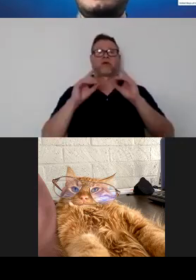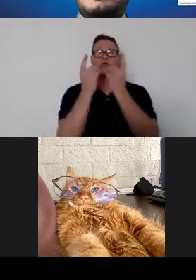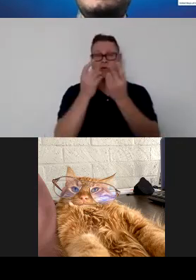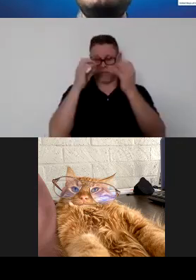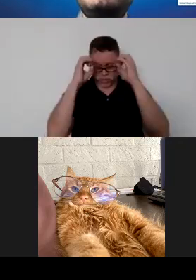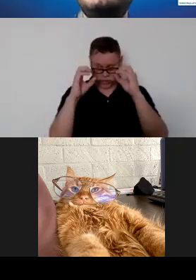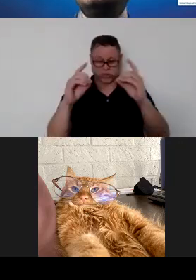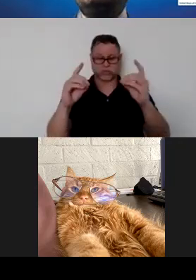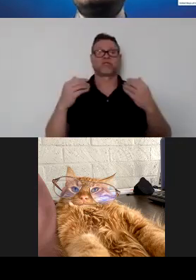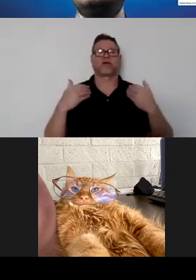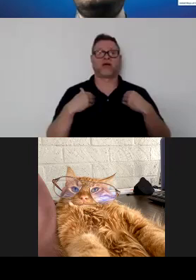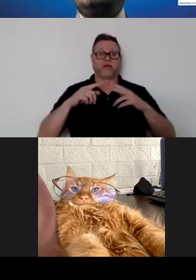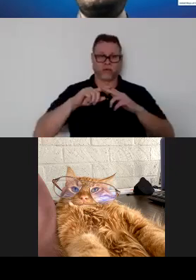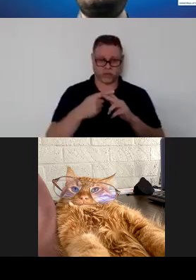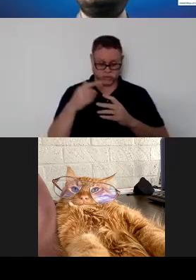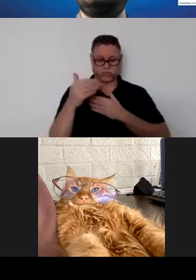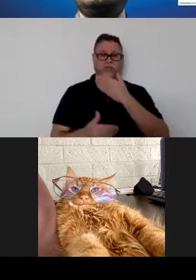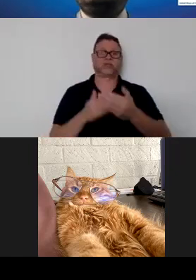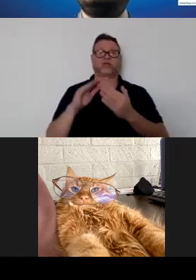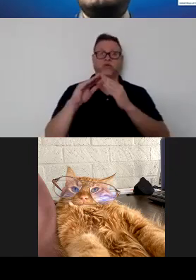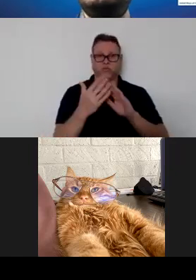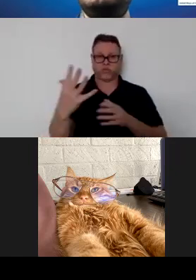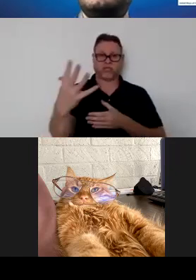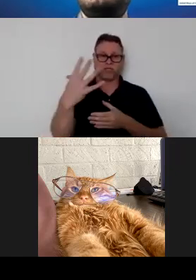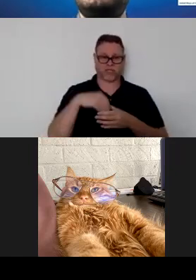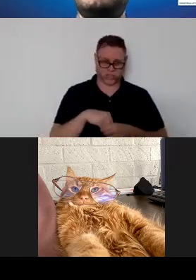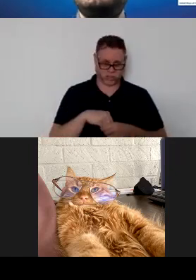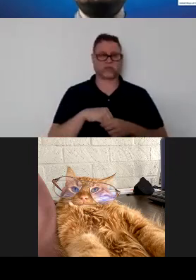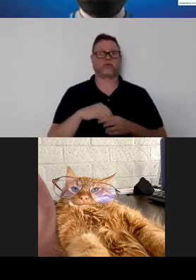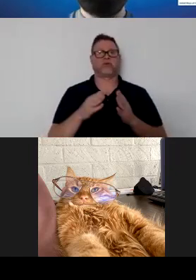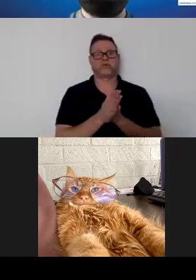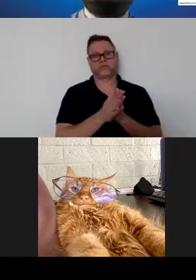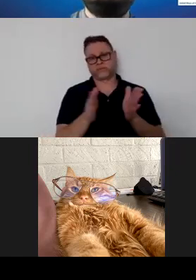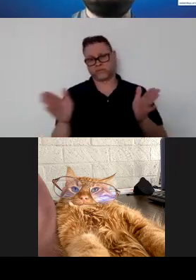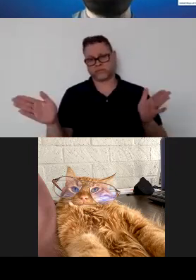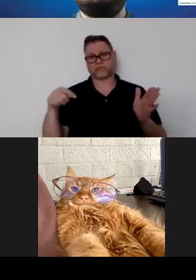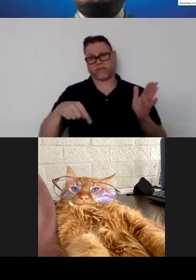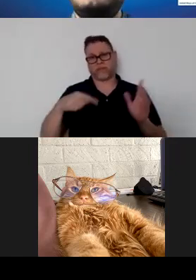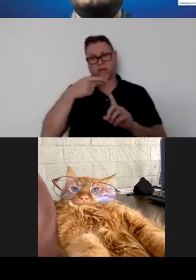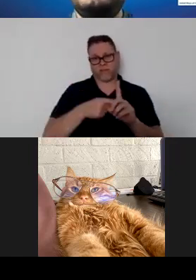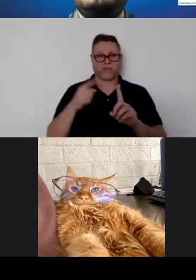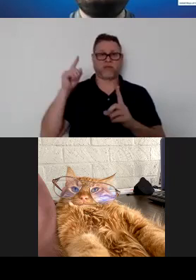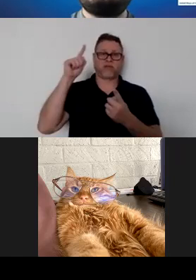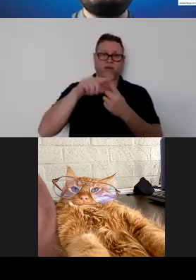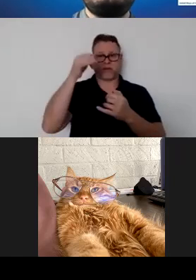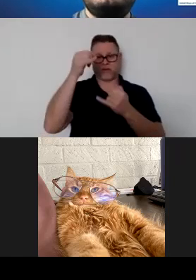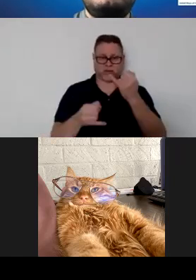Education has begun its process of community engagement that will span from this month through the end of